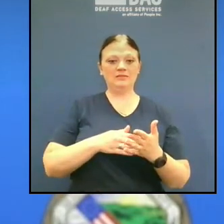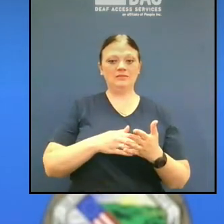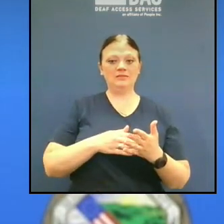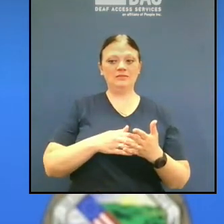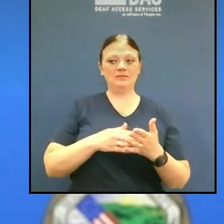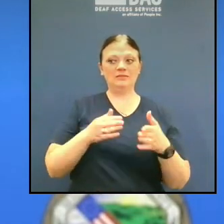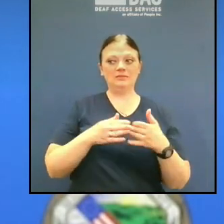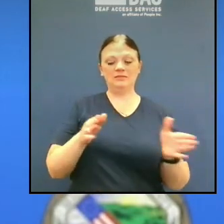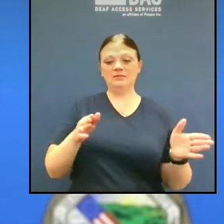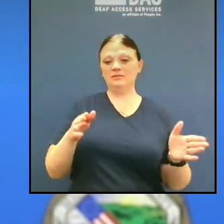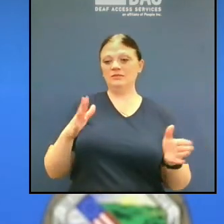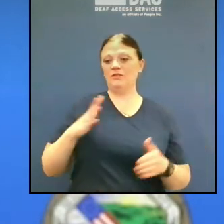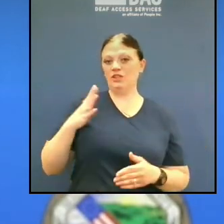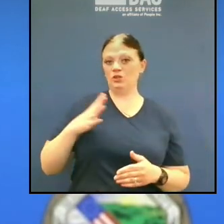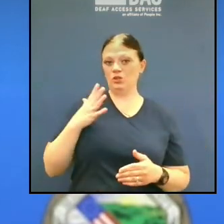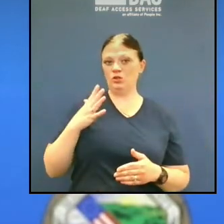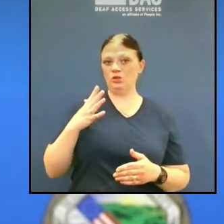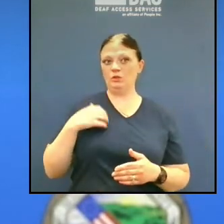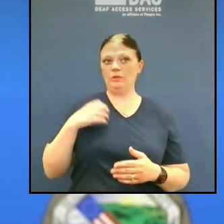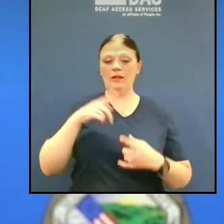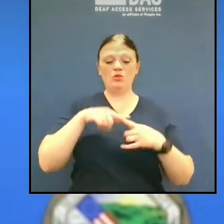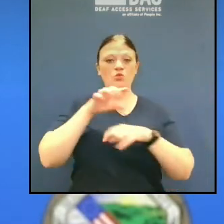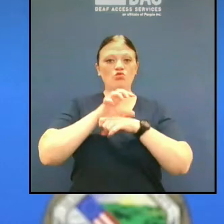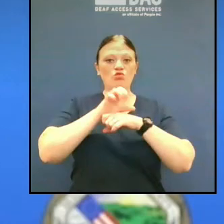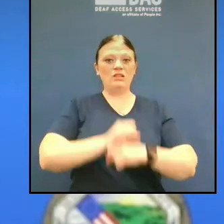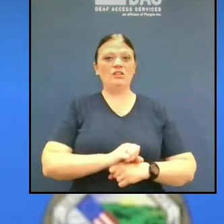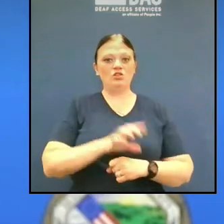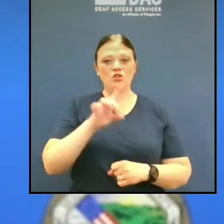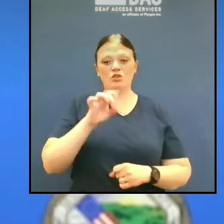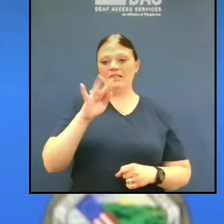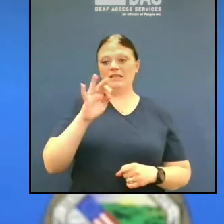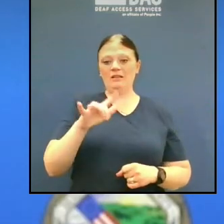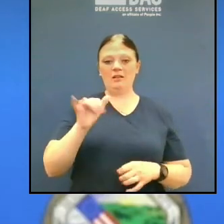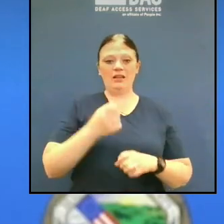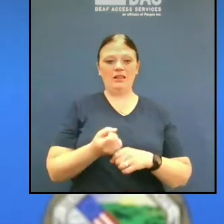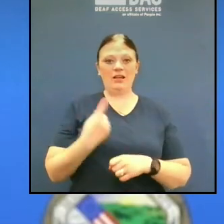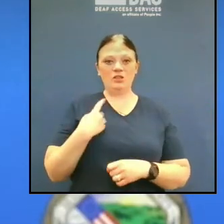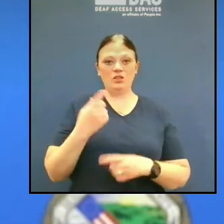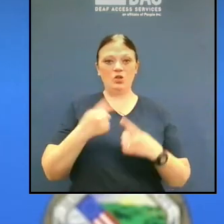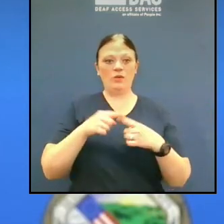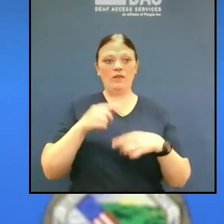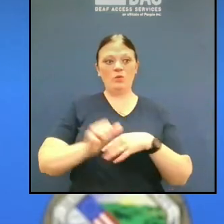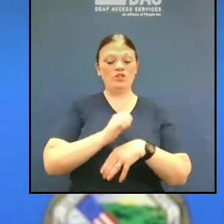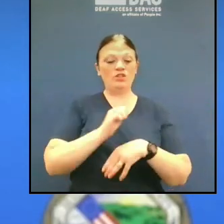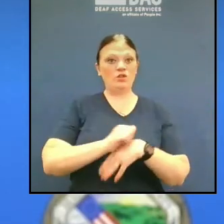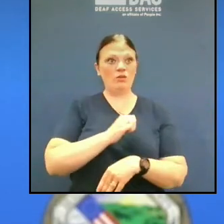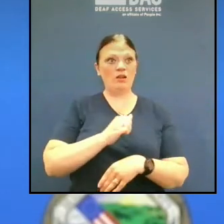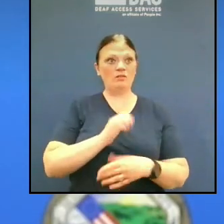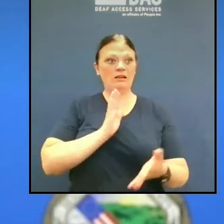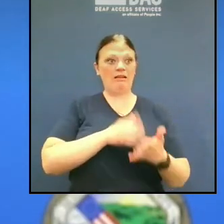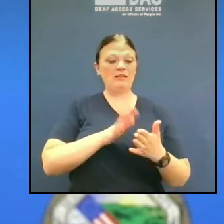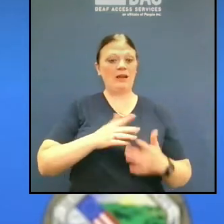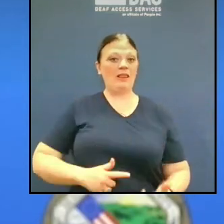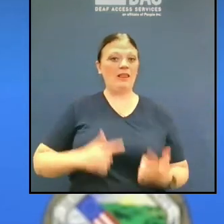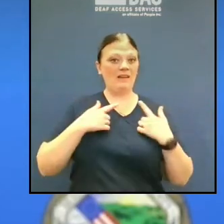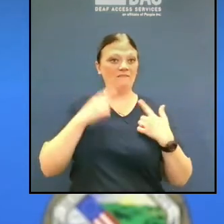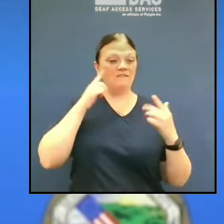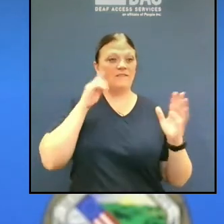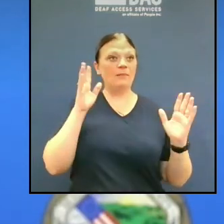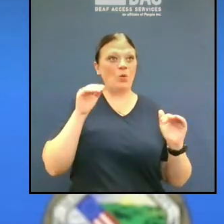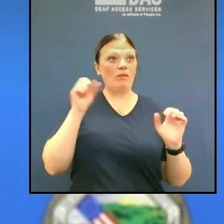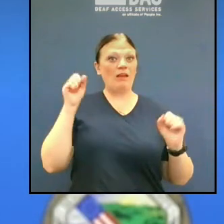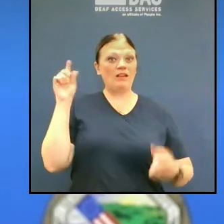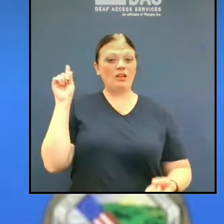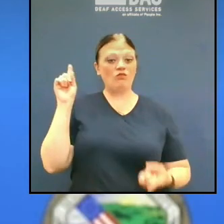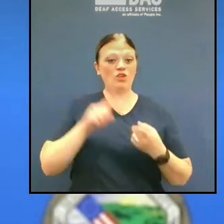So we returned to the traditional detail I had during last year when there was threats against my life. I'm hoping that I can reduce